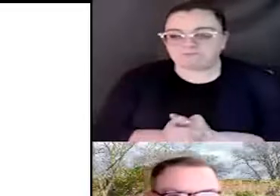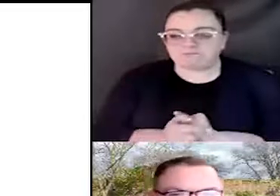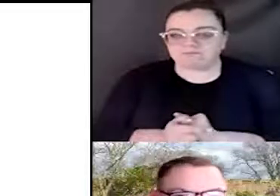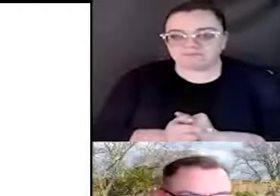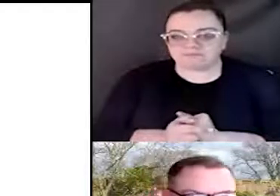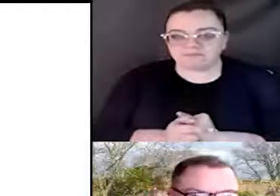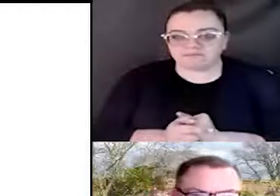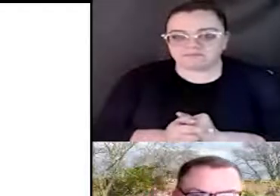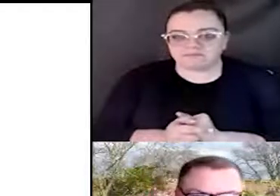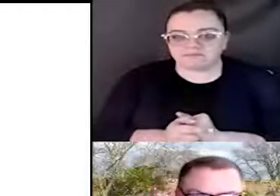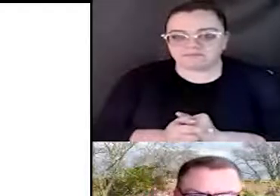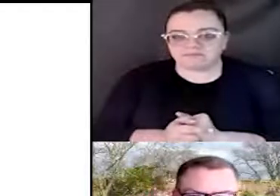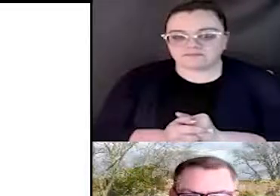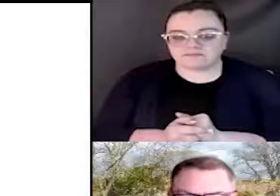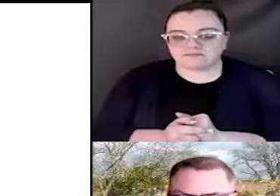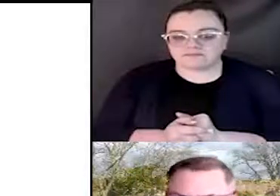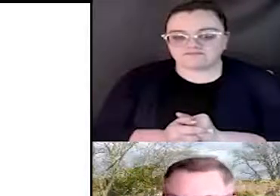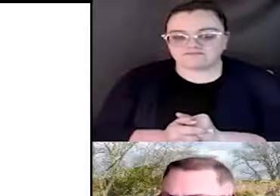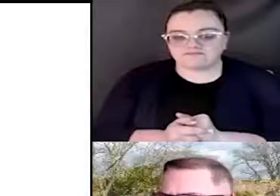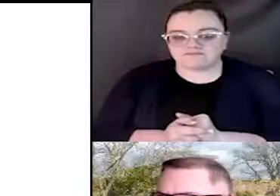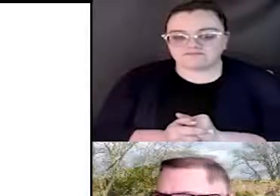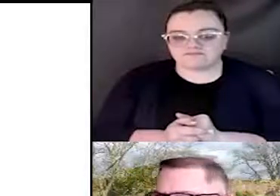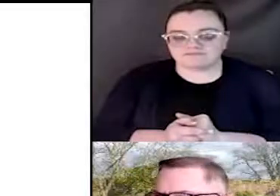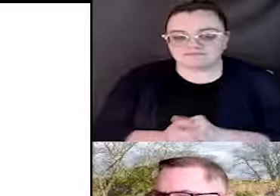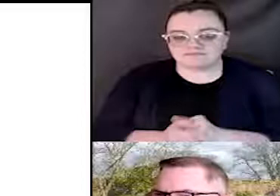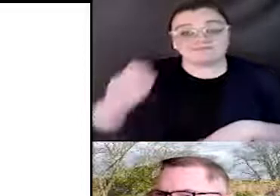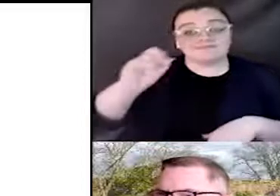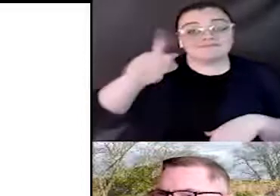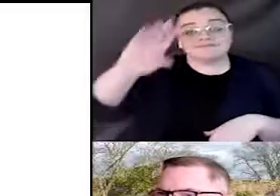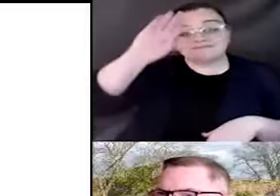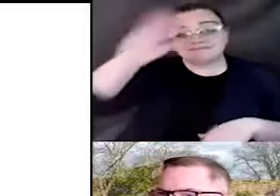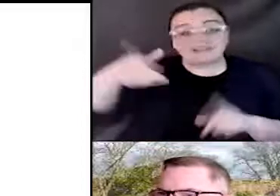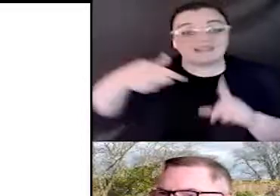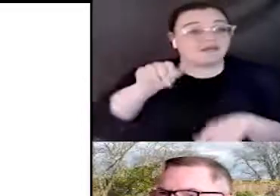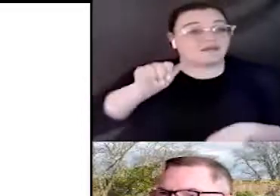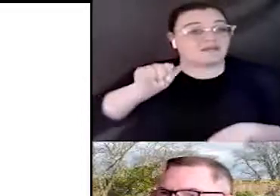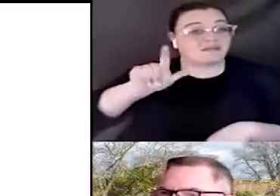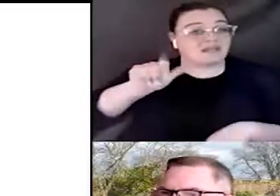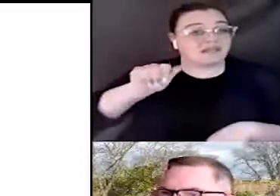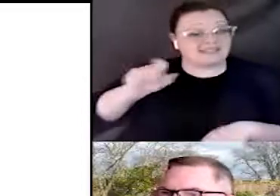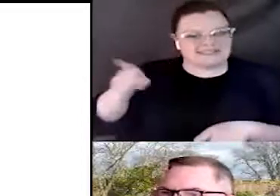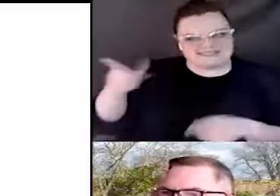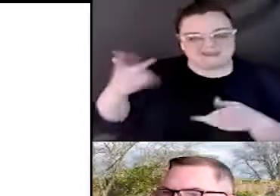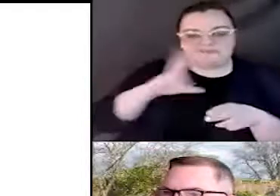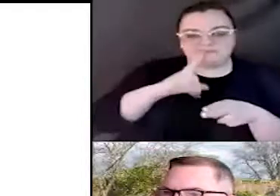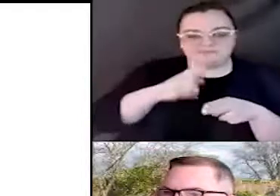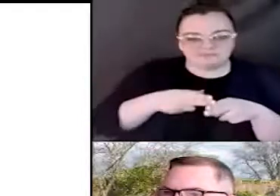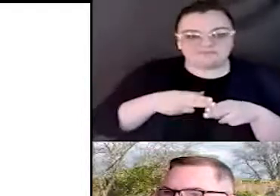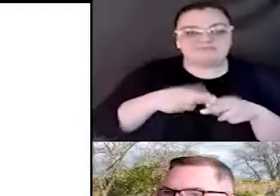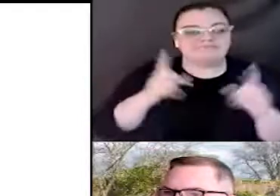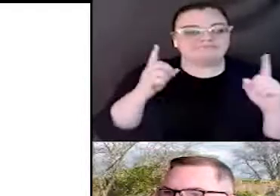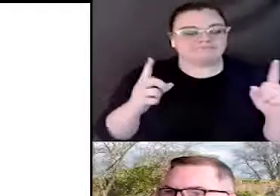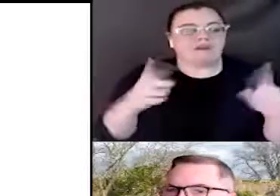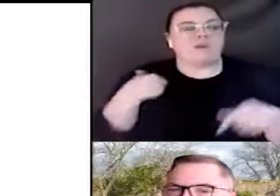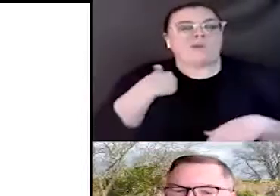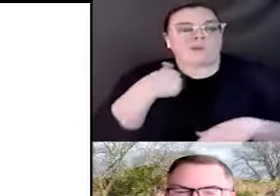Thank you. Go ahead. Hi, everyone. I'm here from Alas, like Mark mentioned, Ayudando Latinos a Soñar. We're